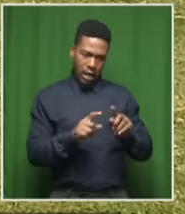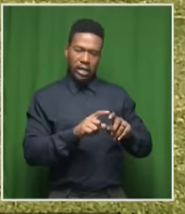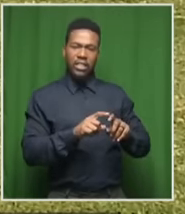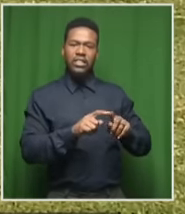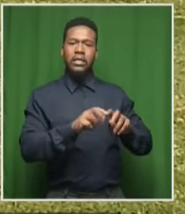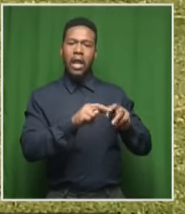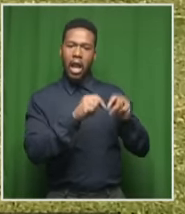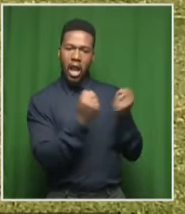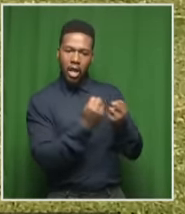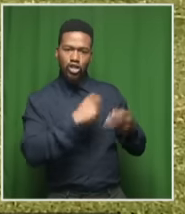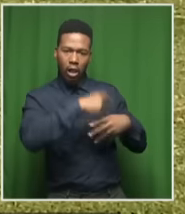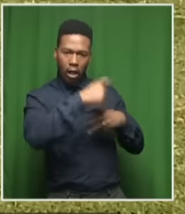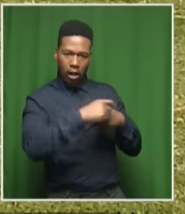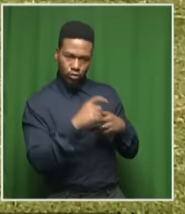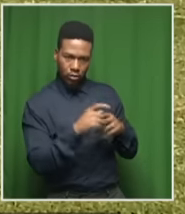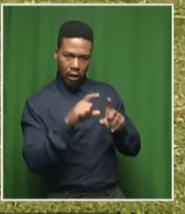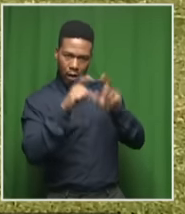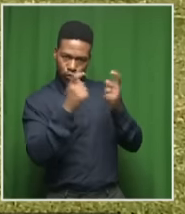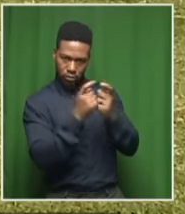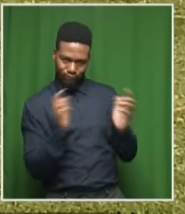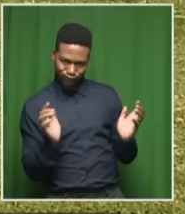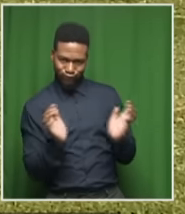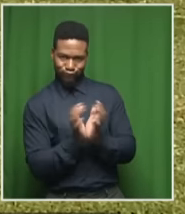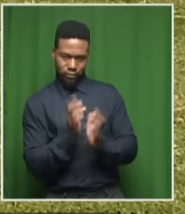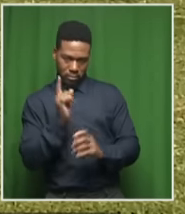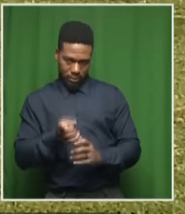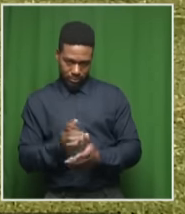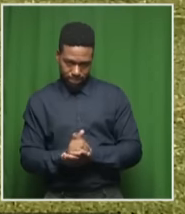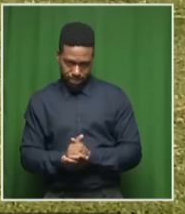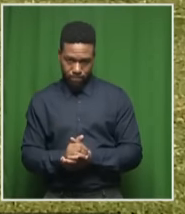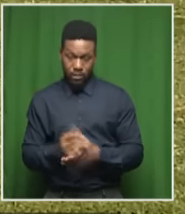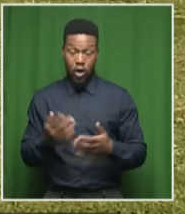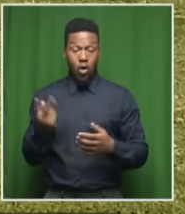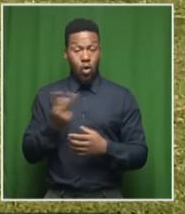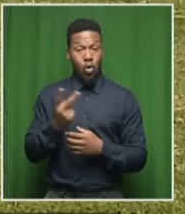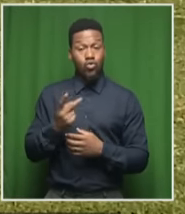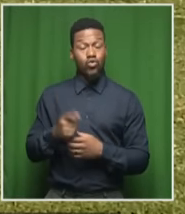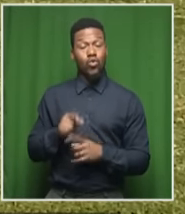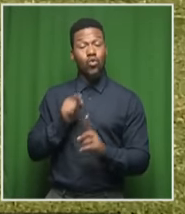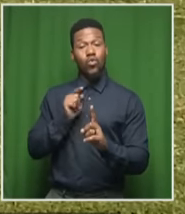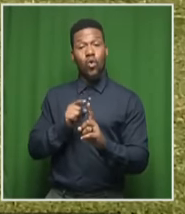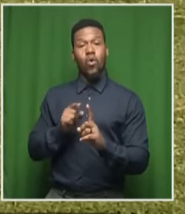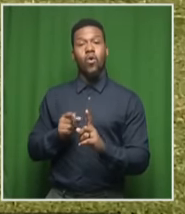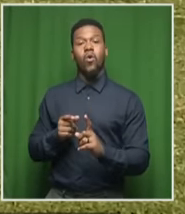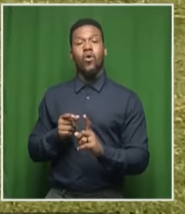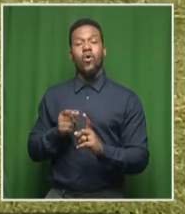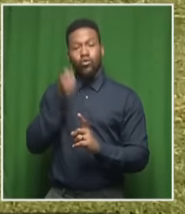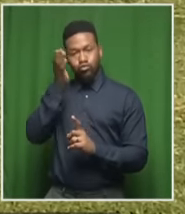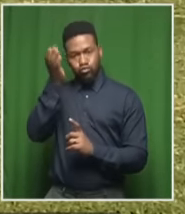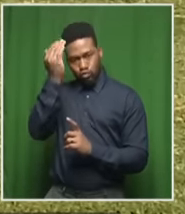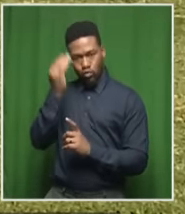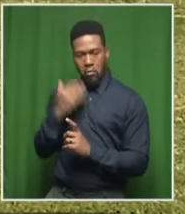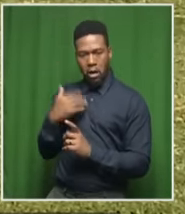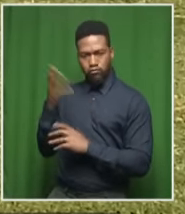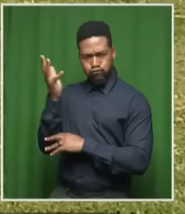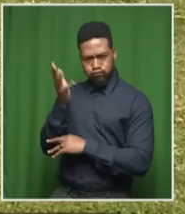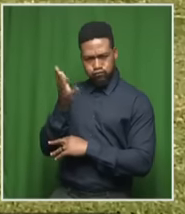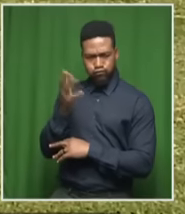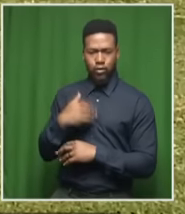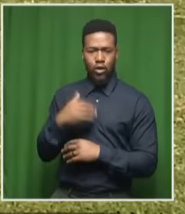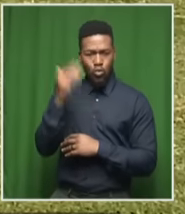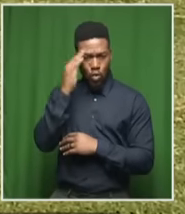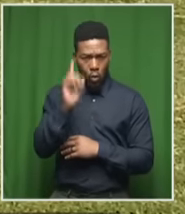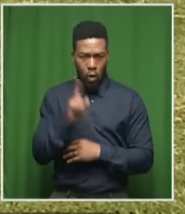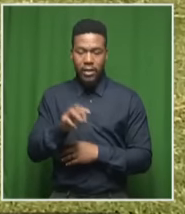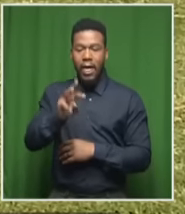today. But also, as the president will be addressing these members, we do know that the MKMVA